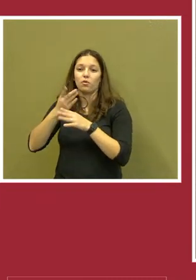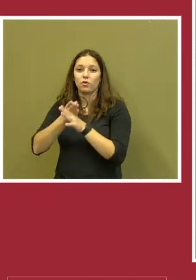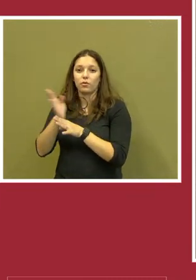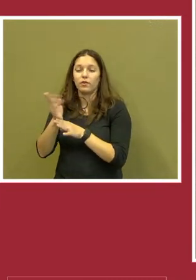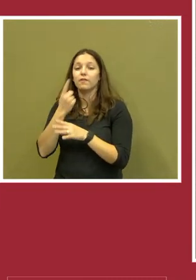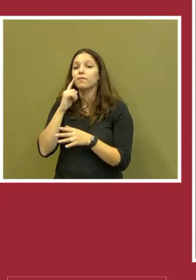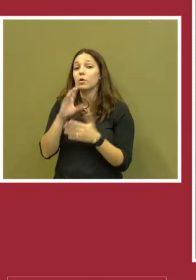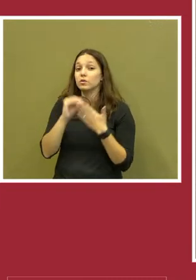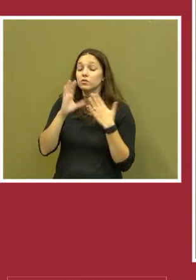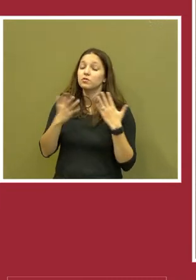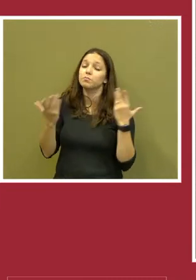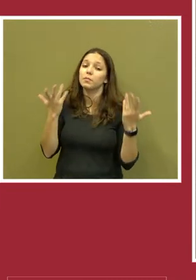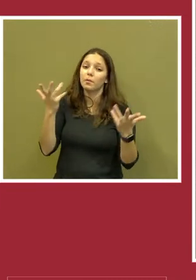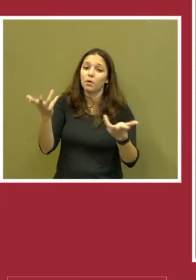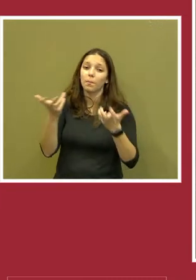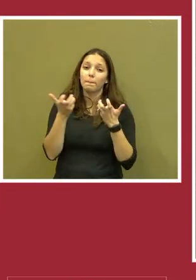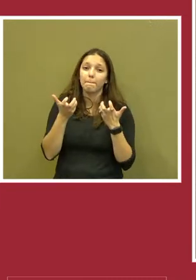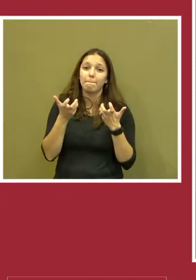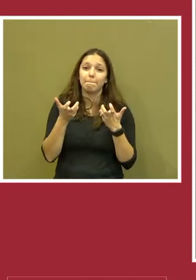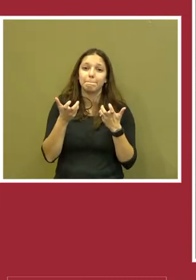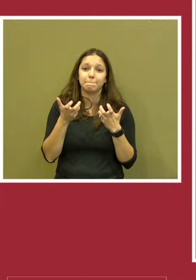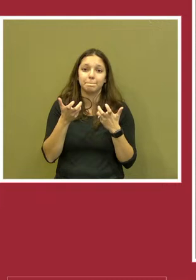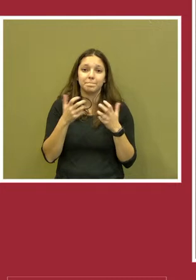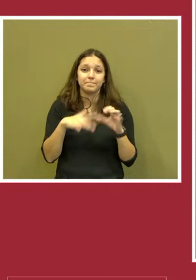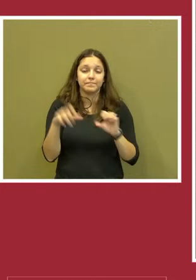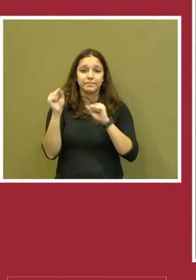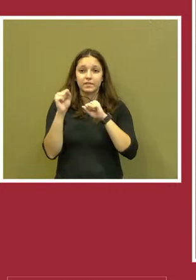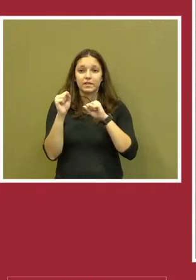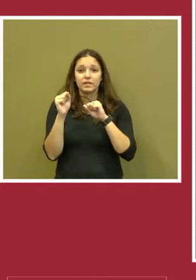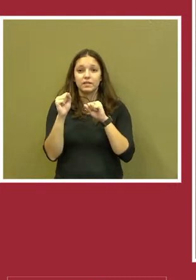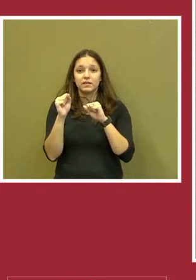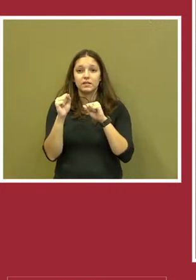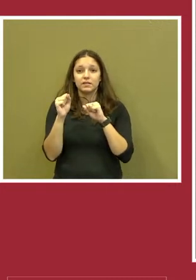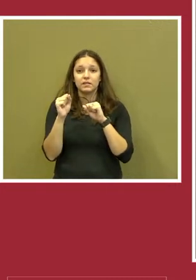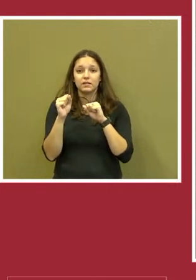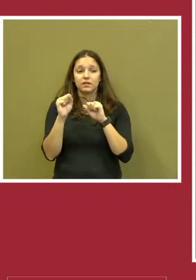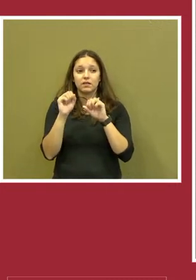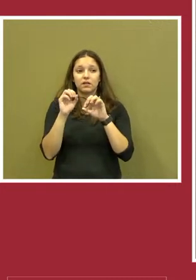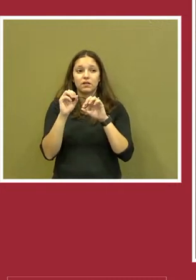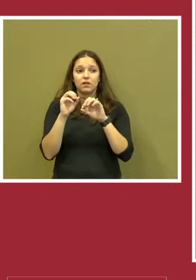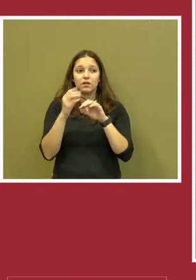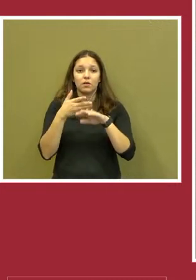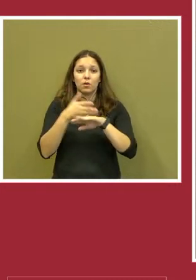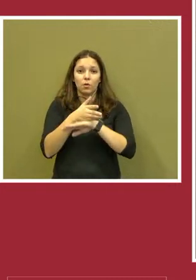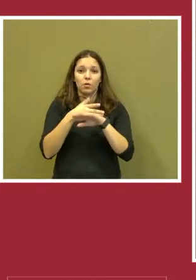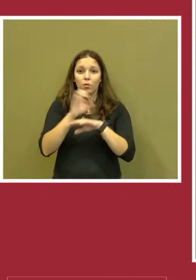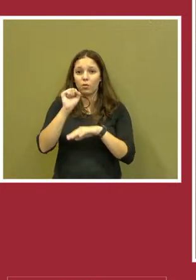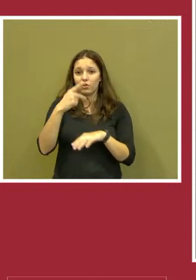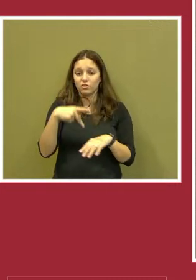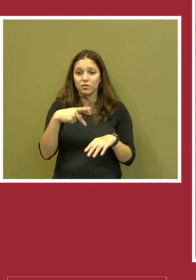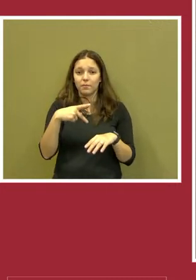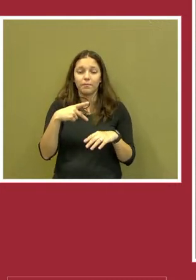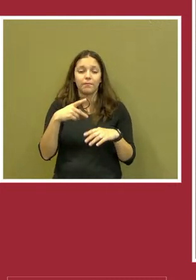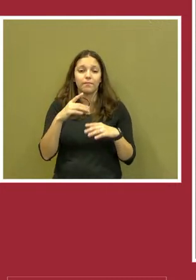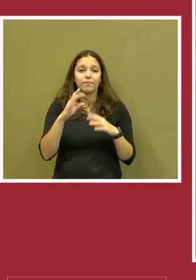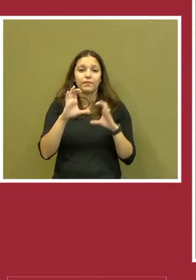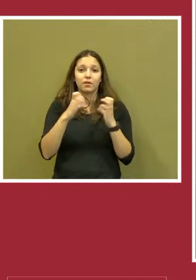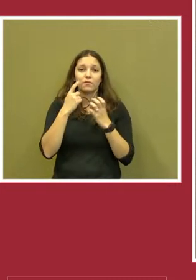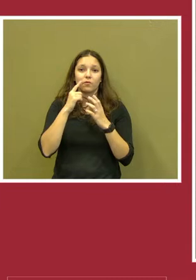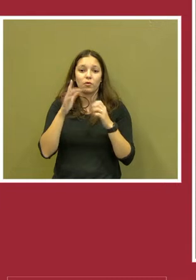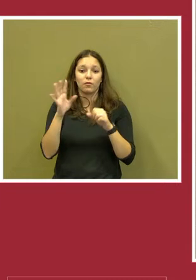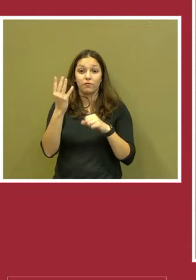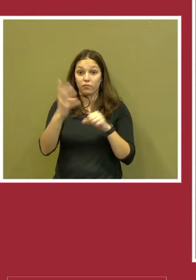that might want to maybe take a woodshop course for all 4 years of high school, if they could